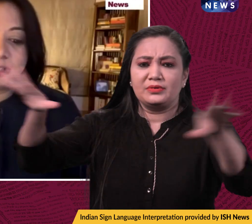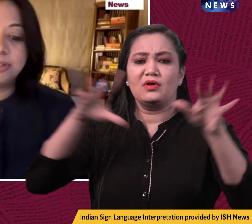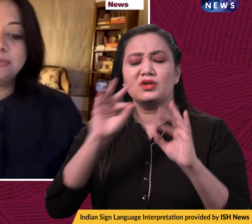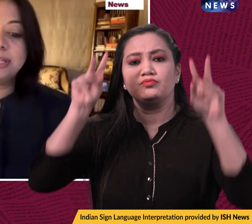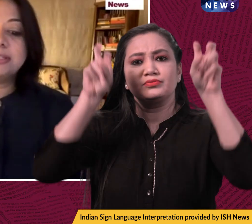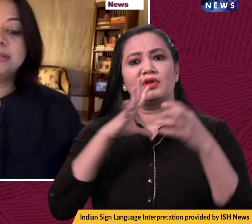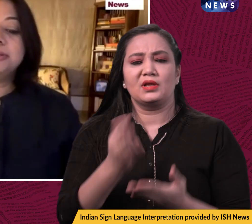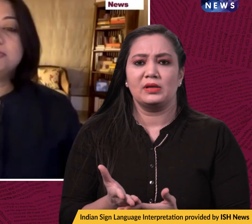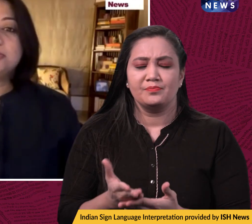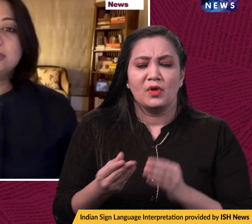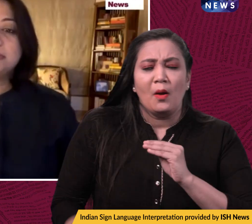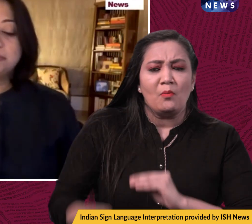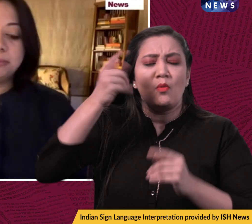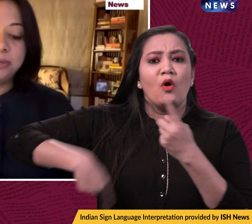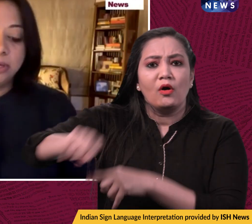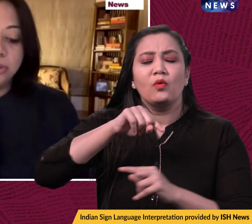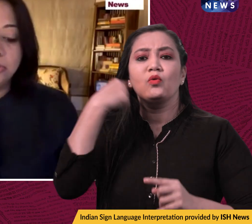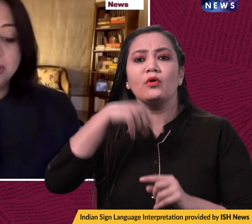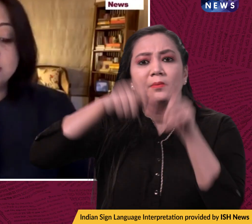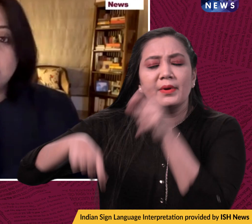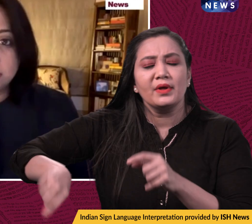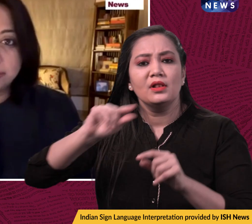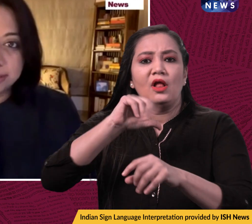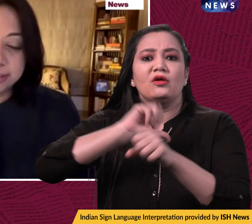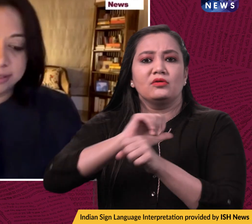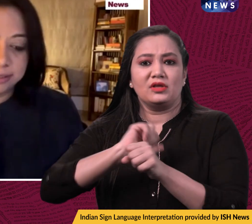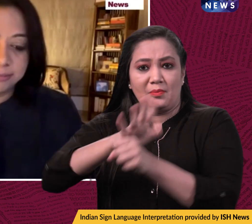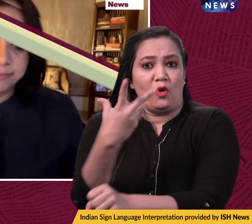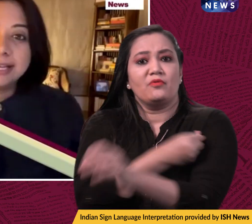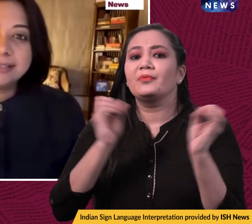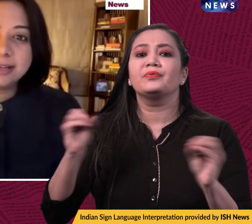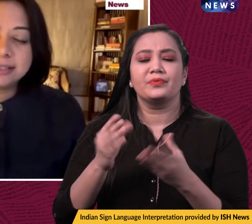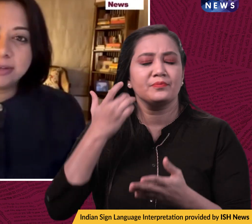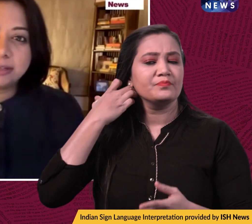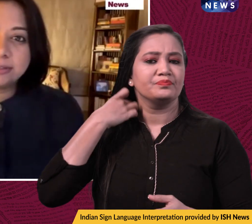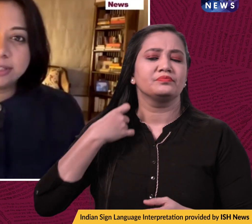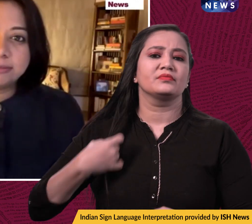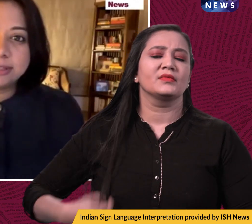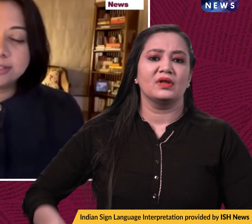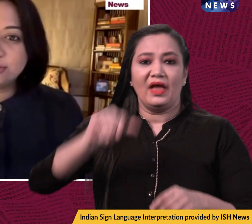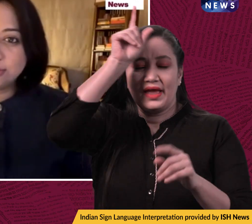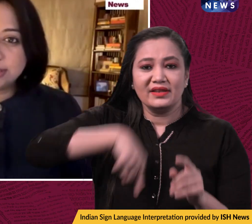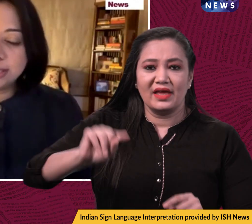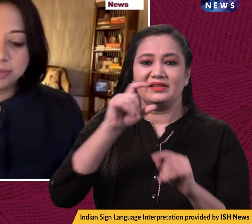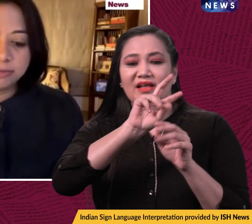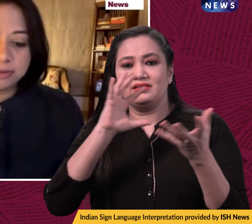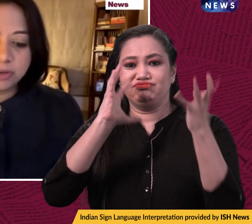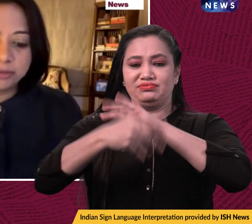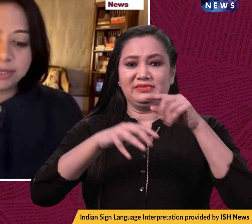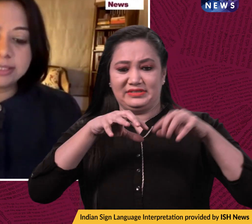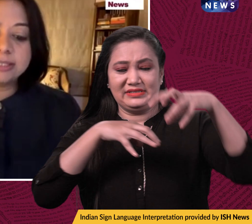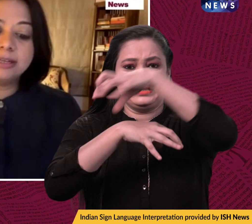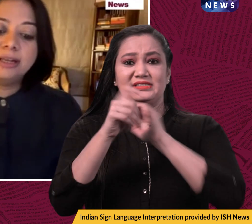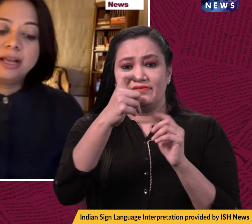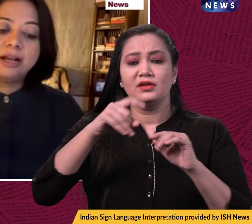as in a majority of the cases are being reported among people who are not vaccinated. India and 7 other countries have released a joint statement